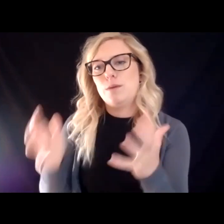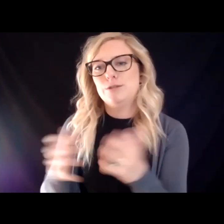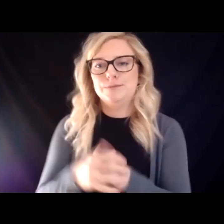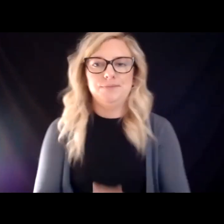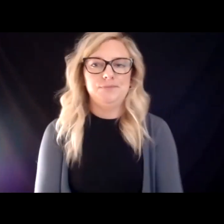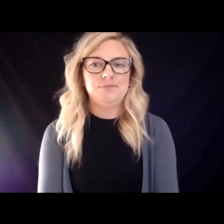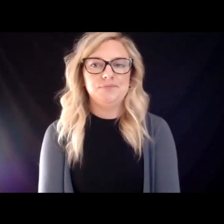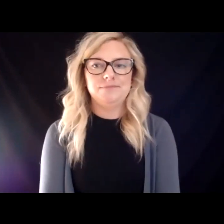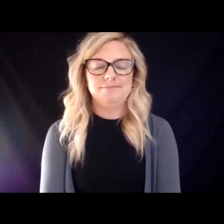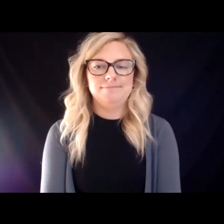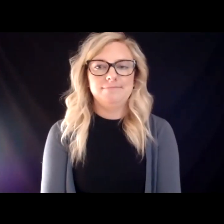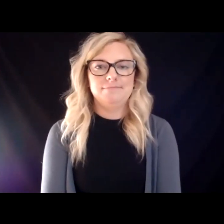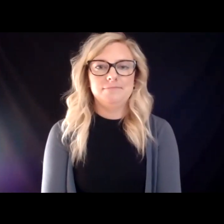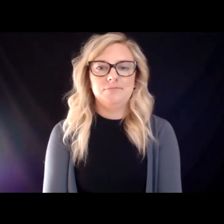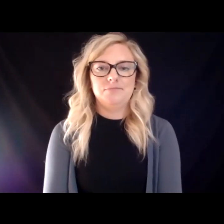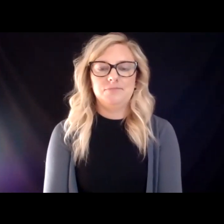Thank you,